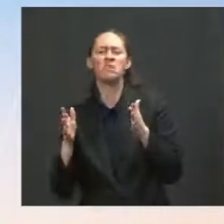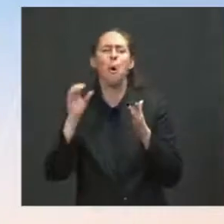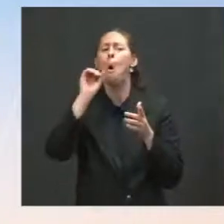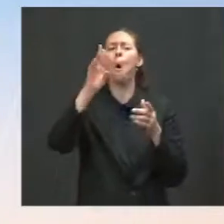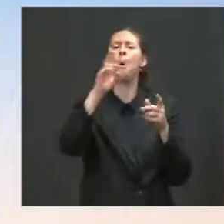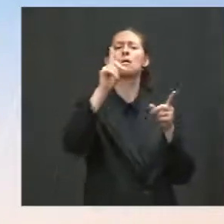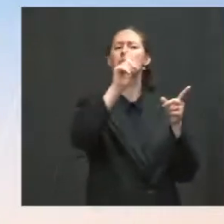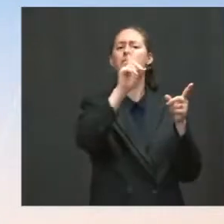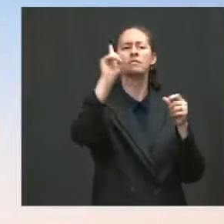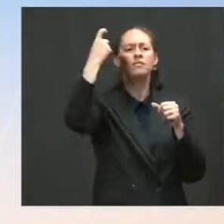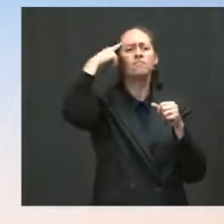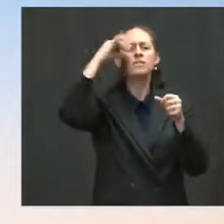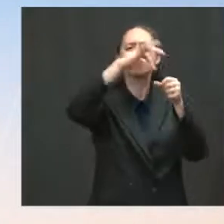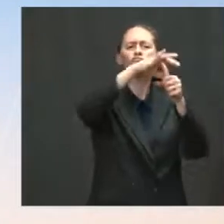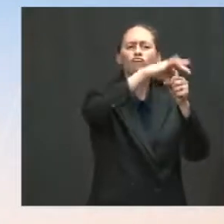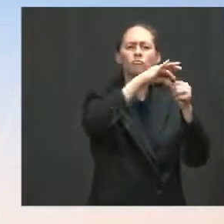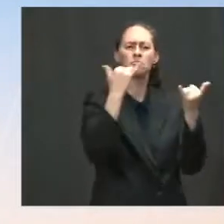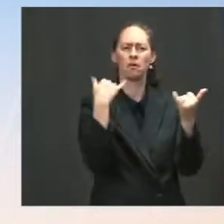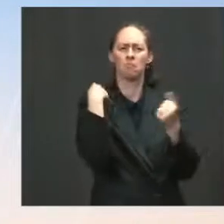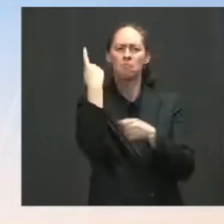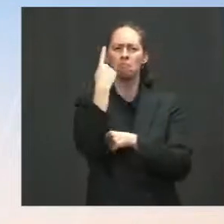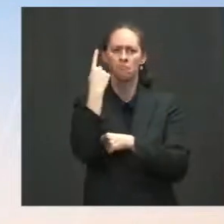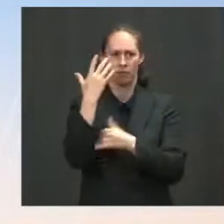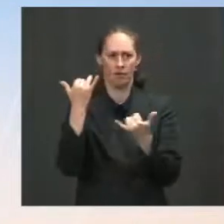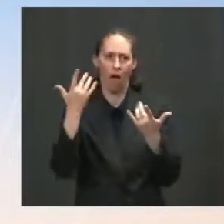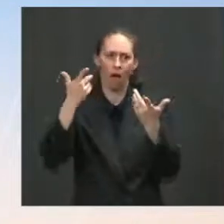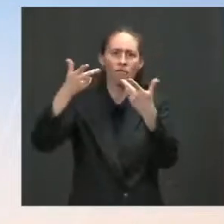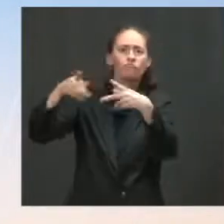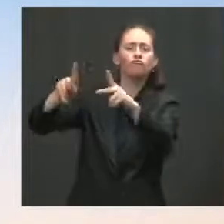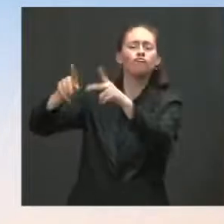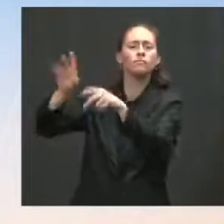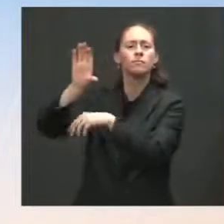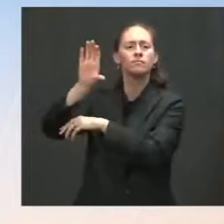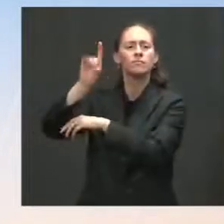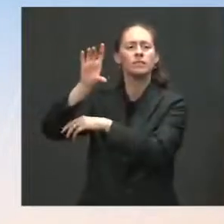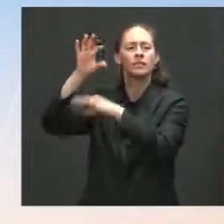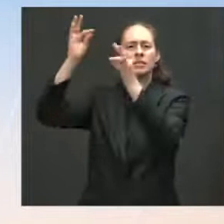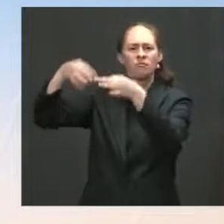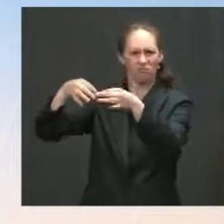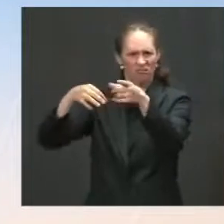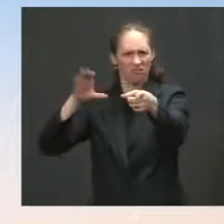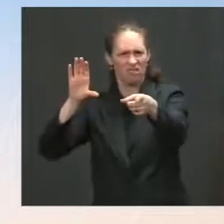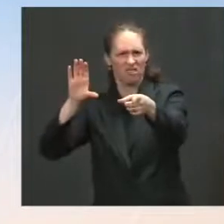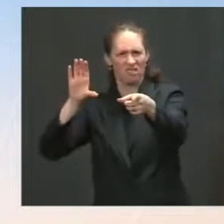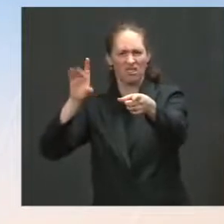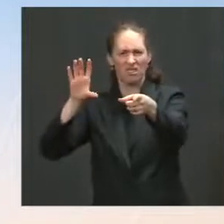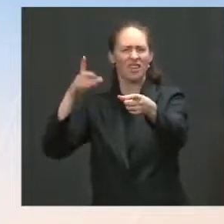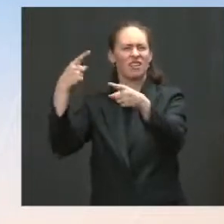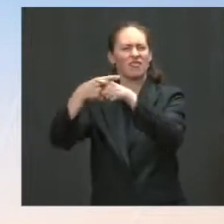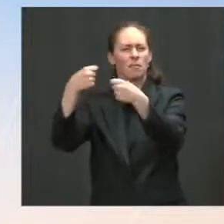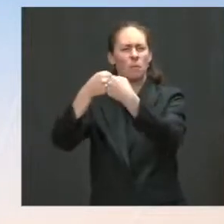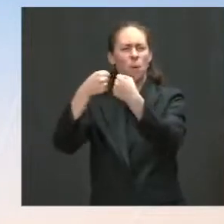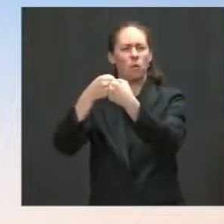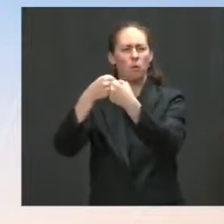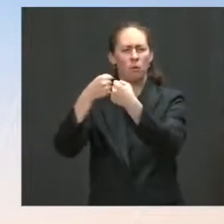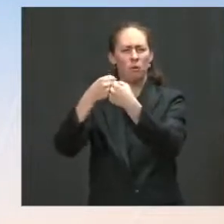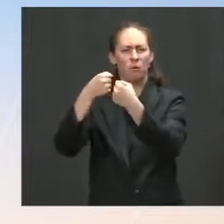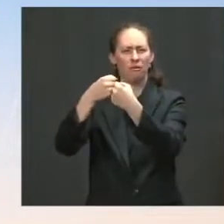of doubts about its constitutionality, which he seemed to echo yesterday. There's no inconsistency here. The president